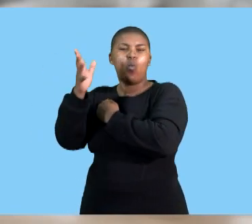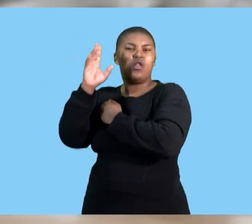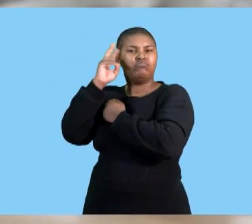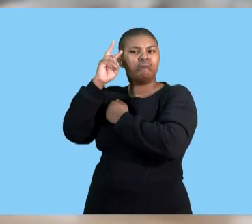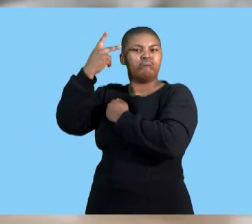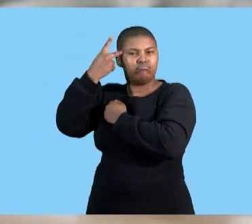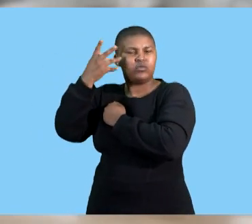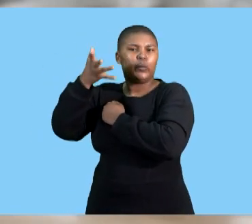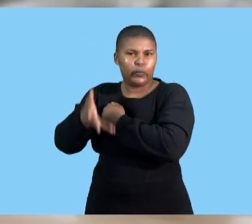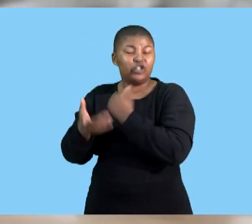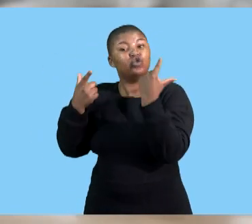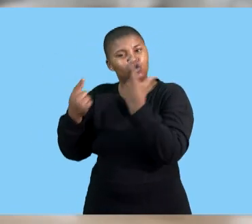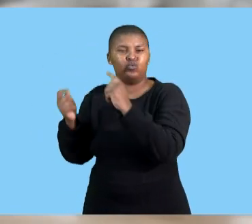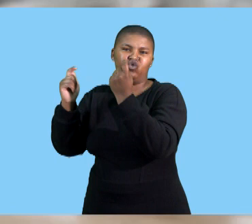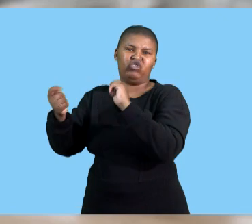their minds.